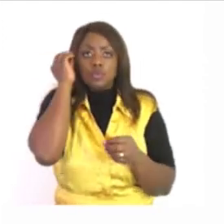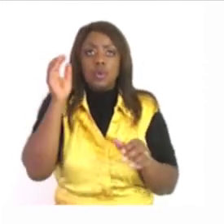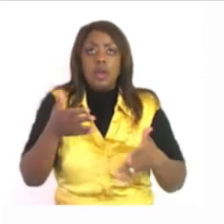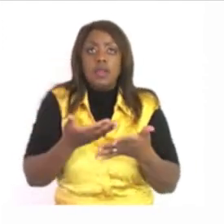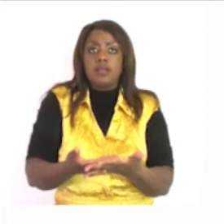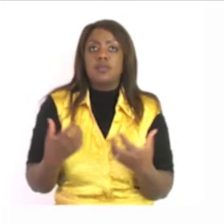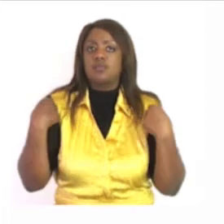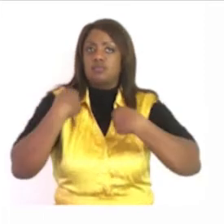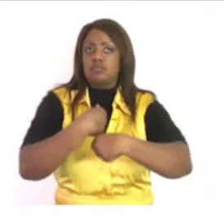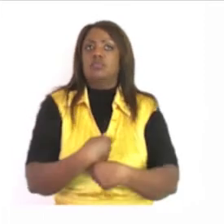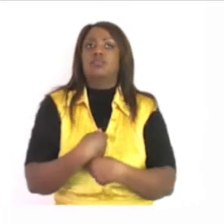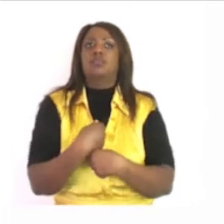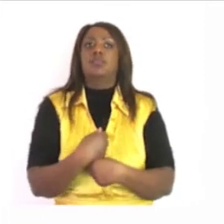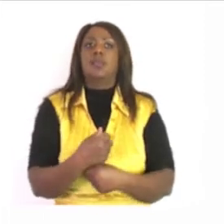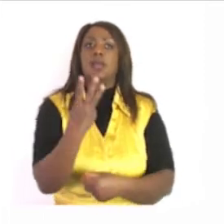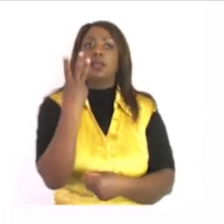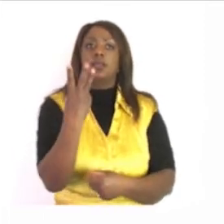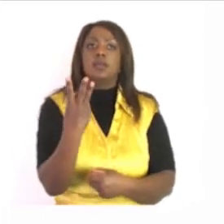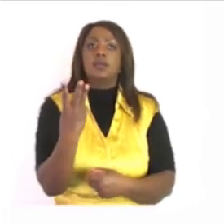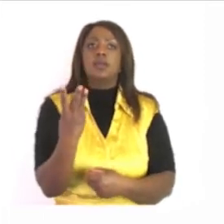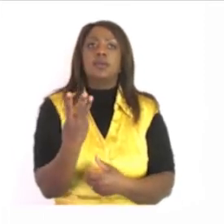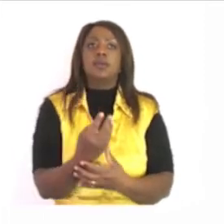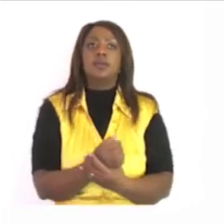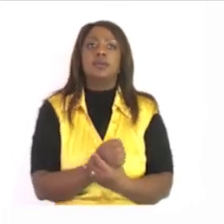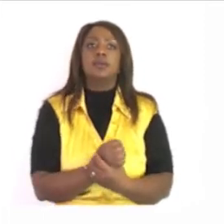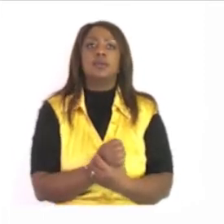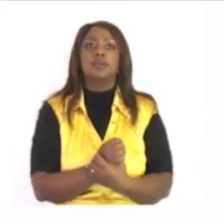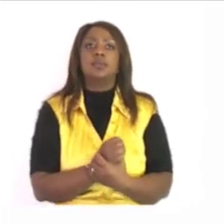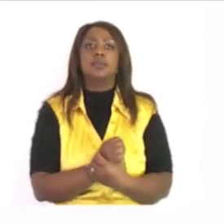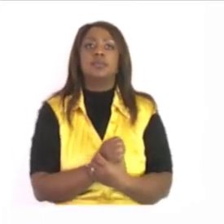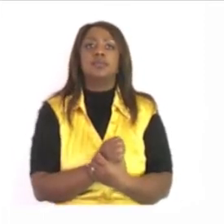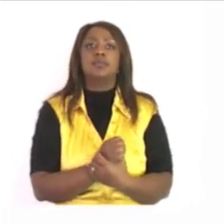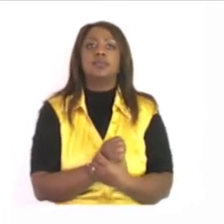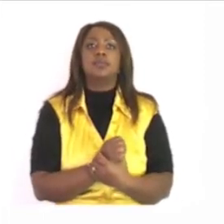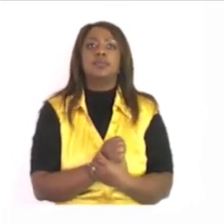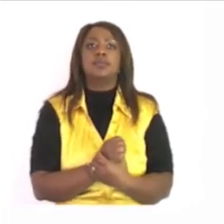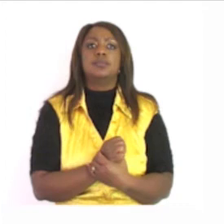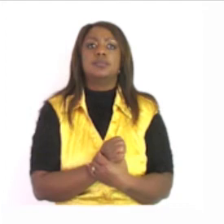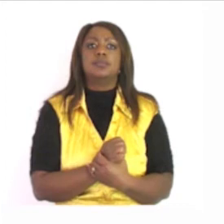is marked in grams to measure the mass of a school bag?